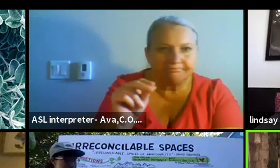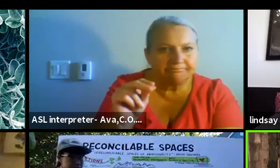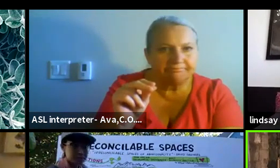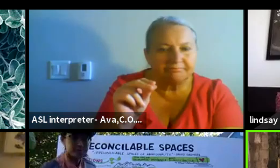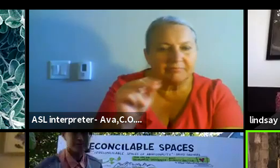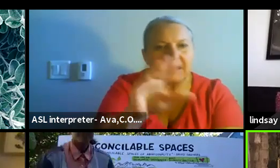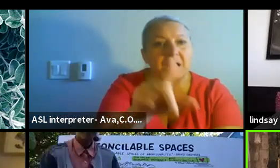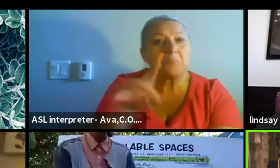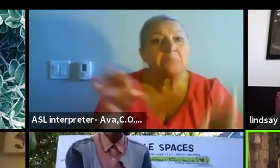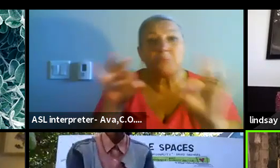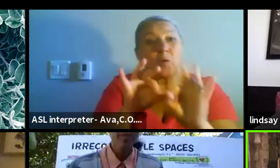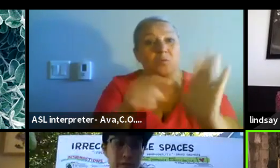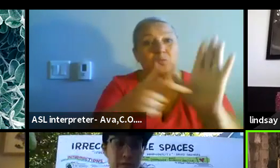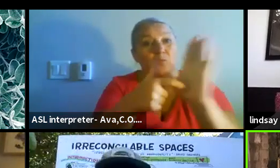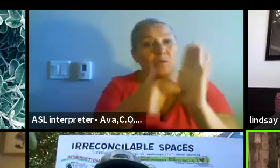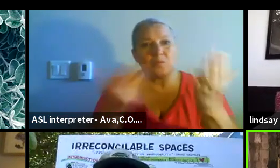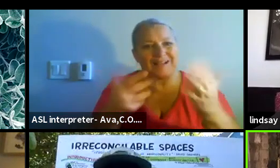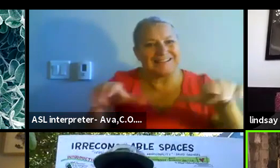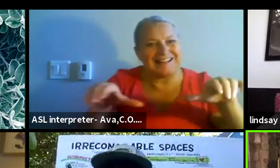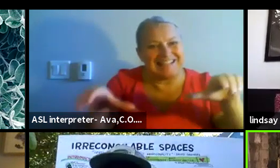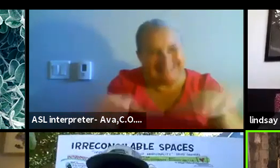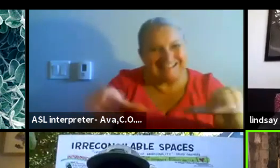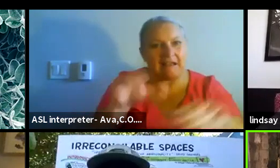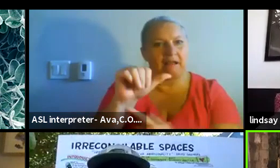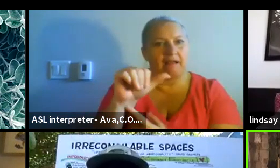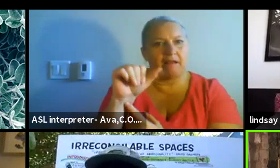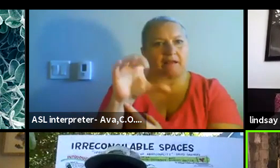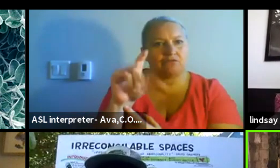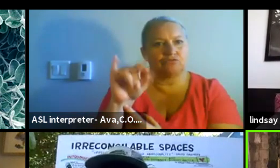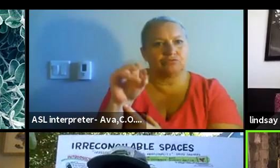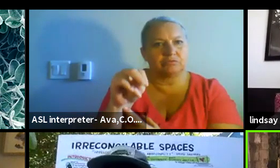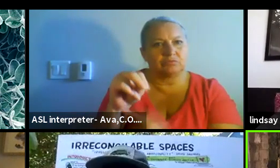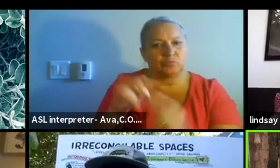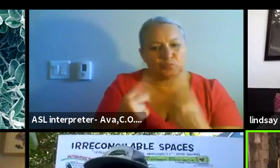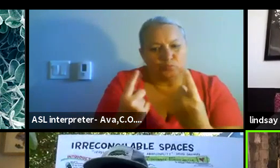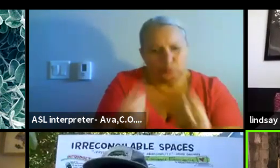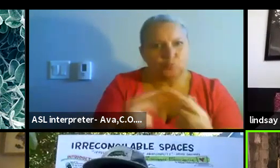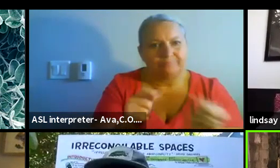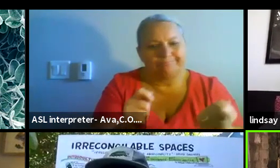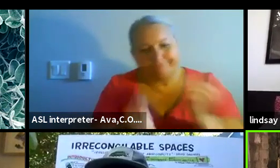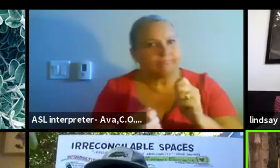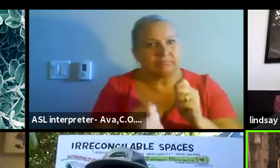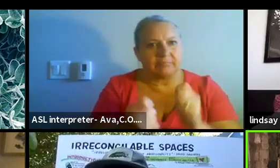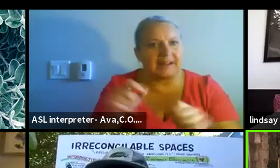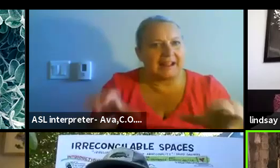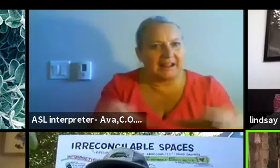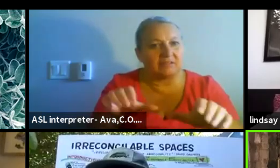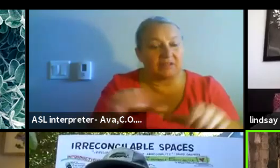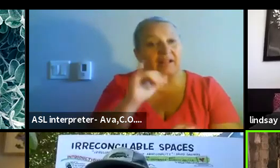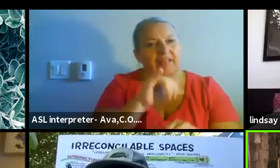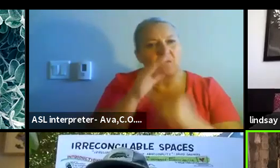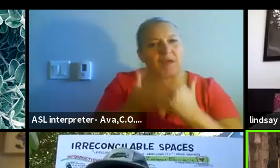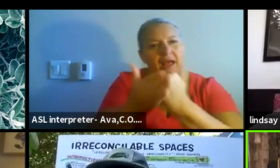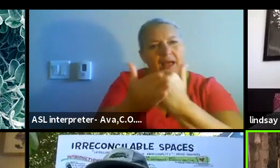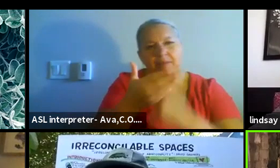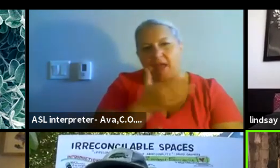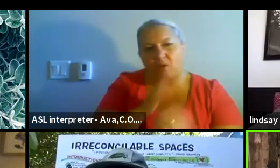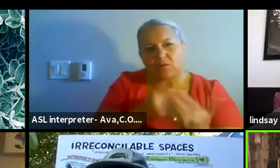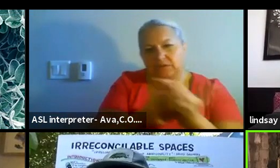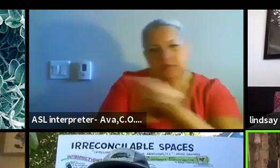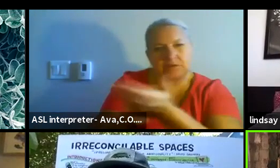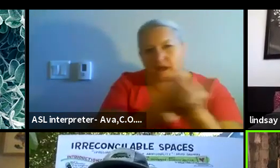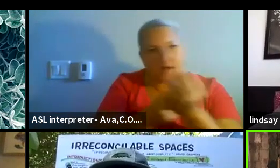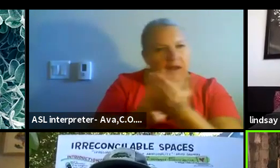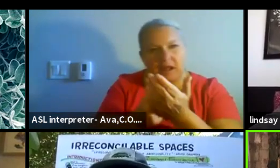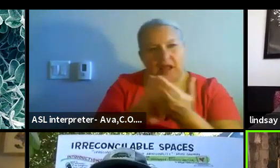Action is required. And this leads us to the questions that will frame our dialogue and inspire